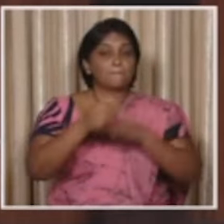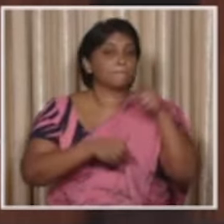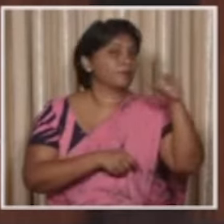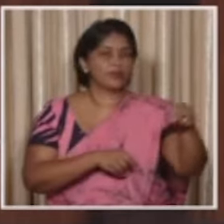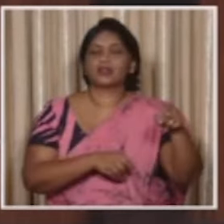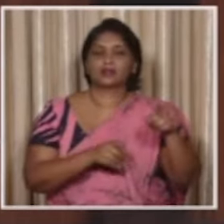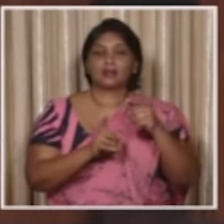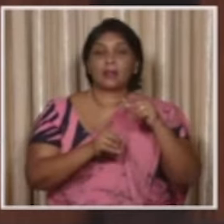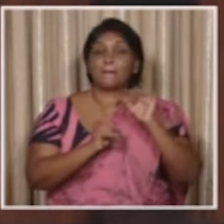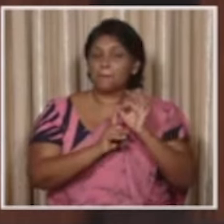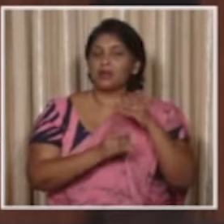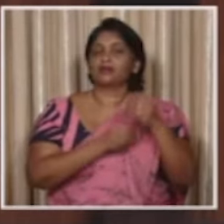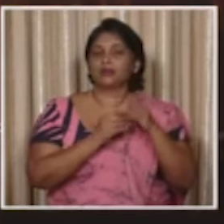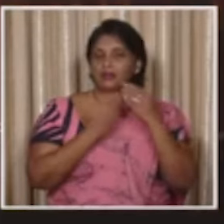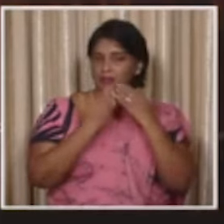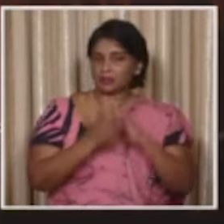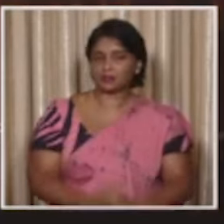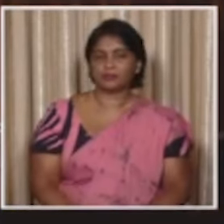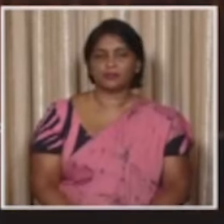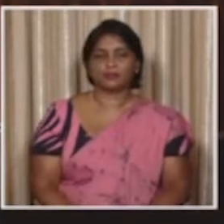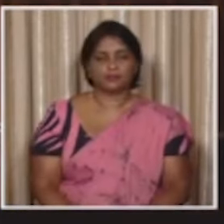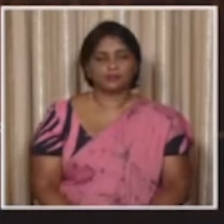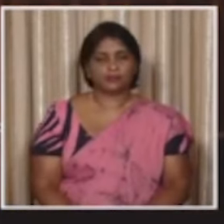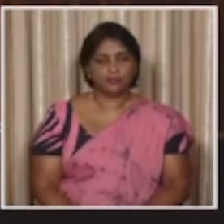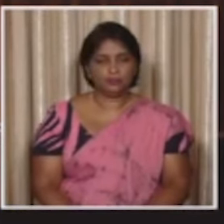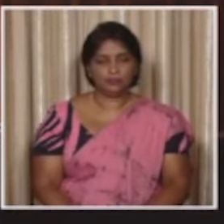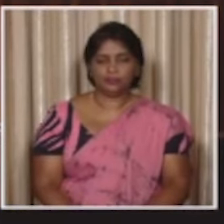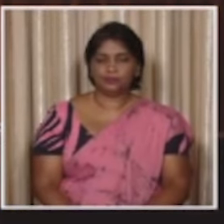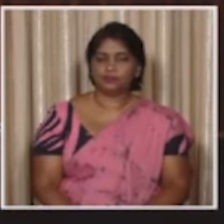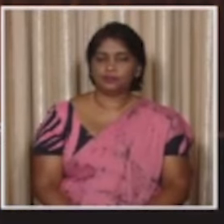committee on public enterprise anymore. Thank you. Thank you. Honorable